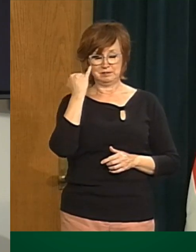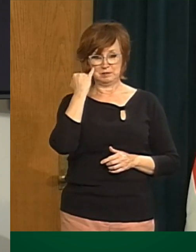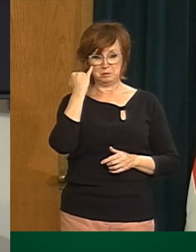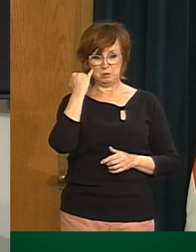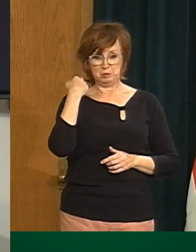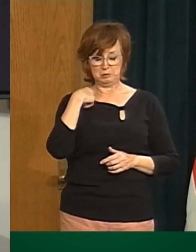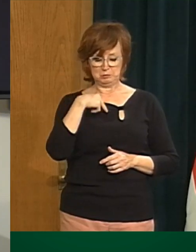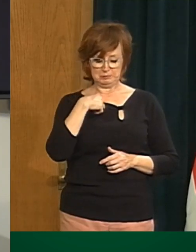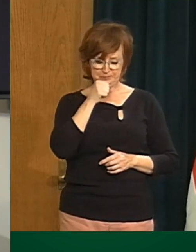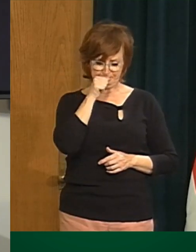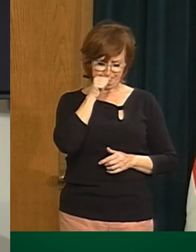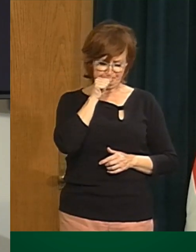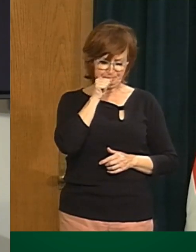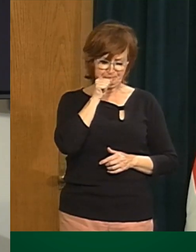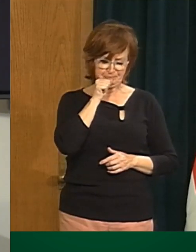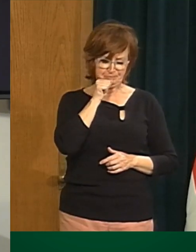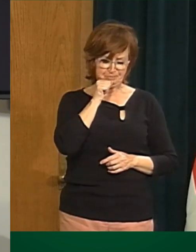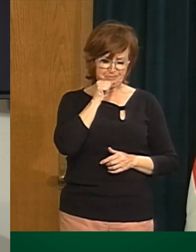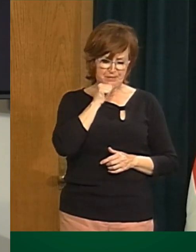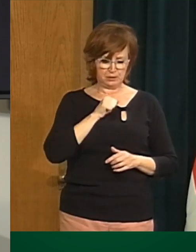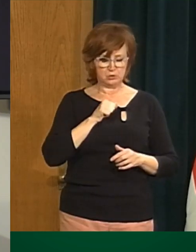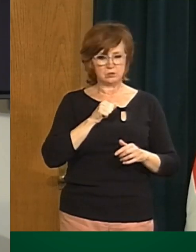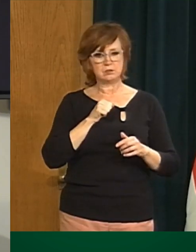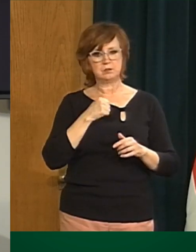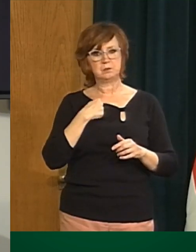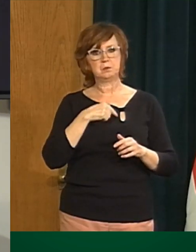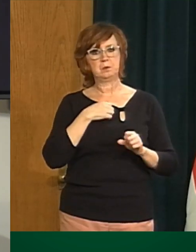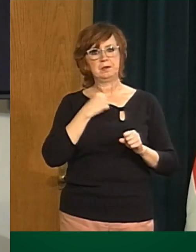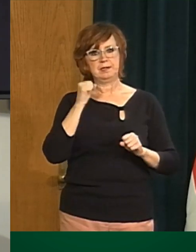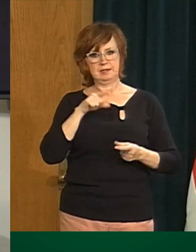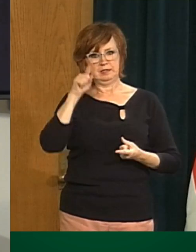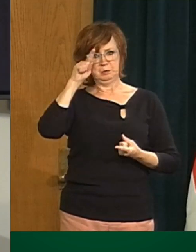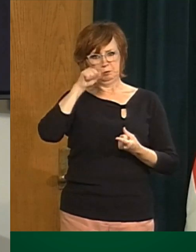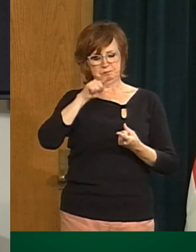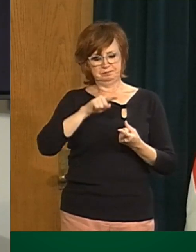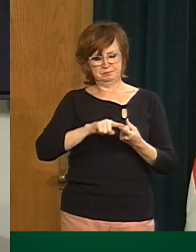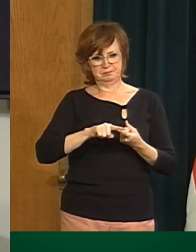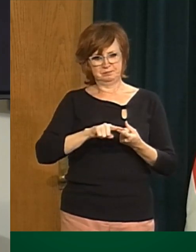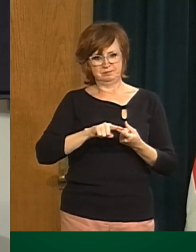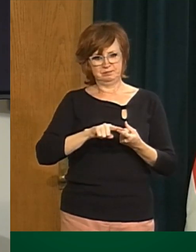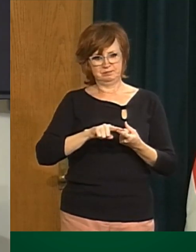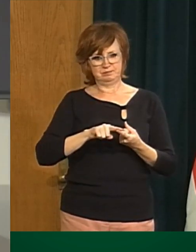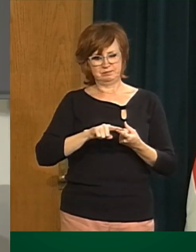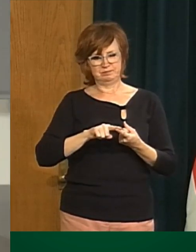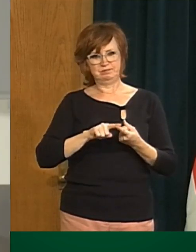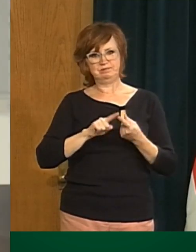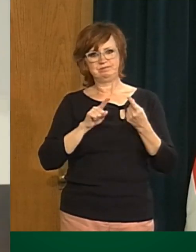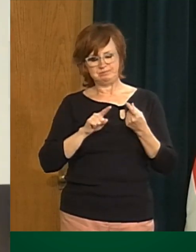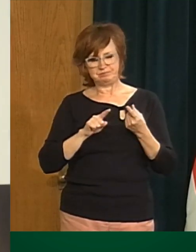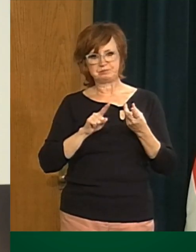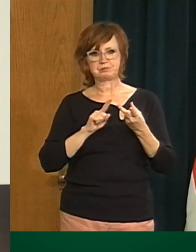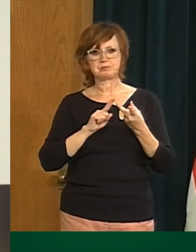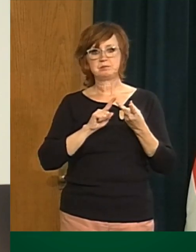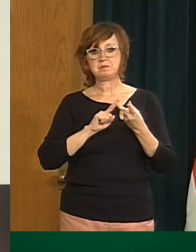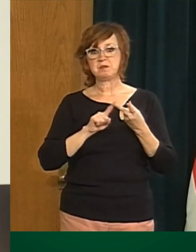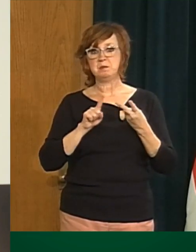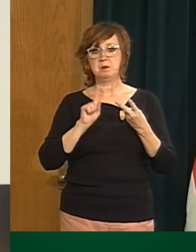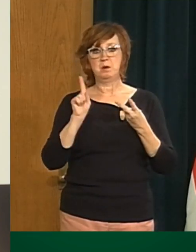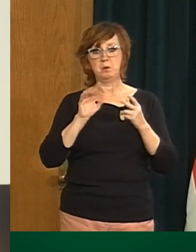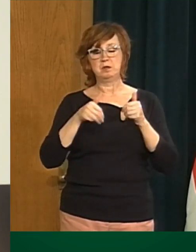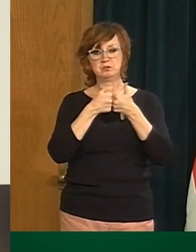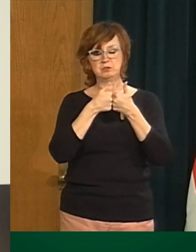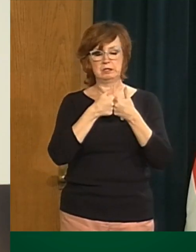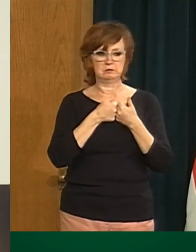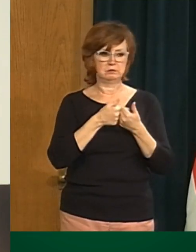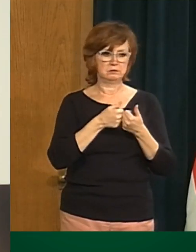also recognize that there are settings where, whether it's an institutional setting like a long-term care facility, or even a hospital, or where it's